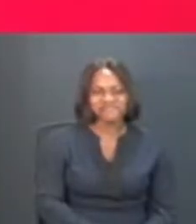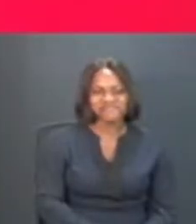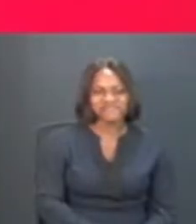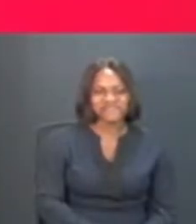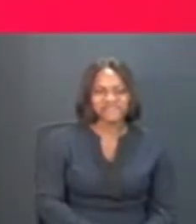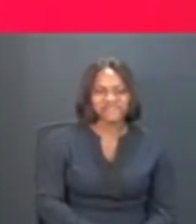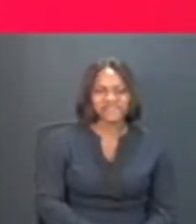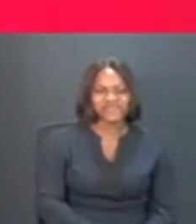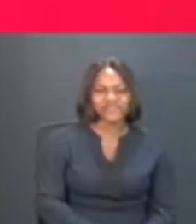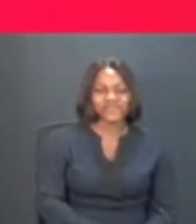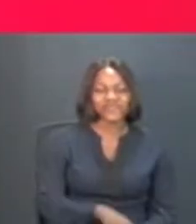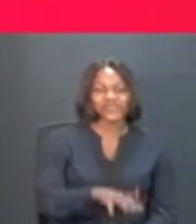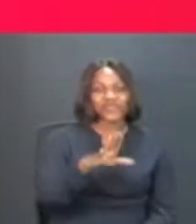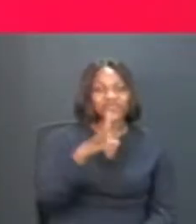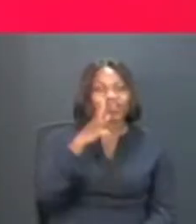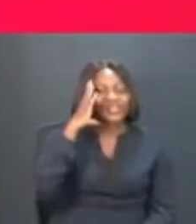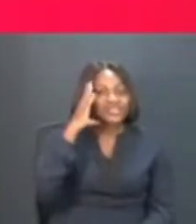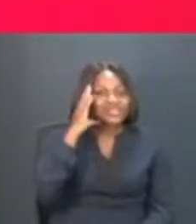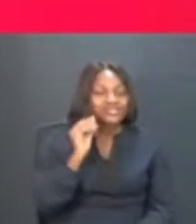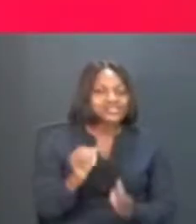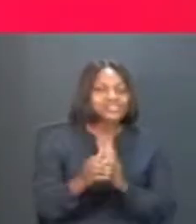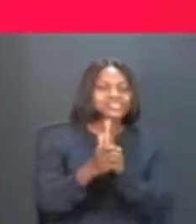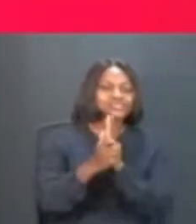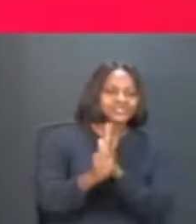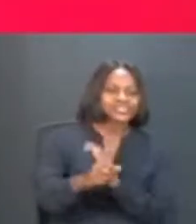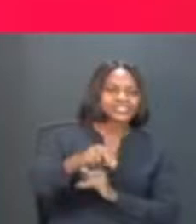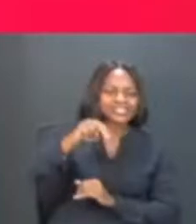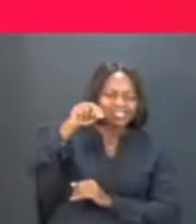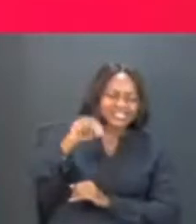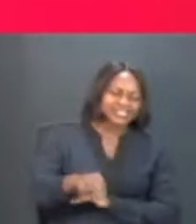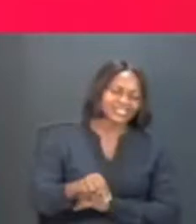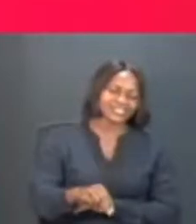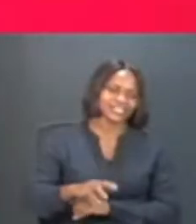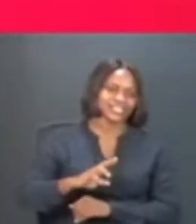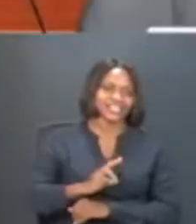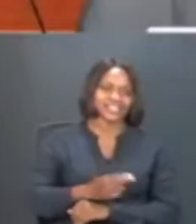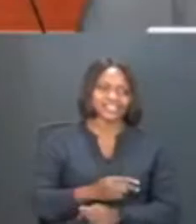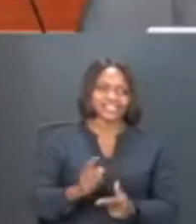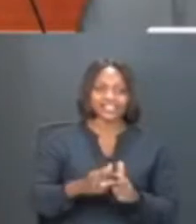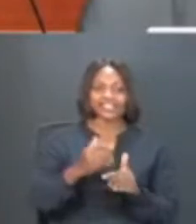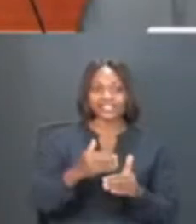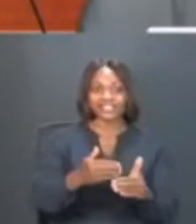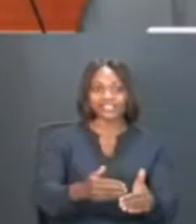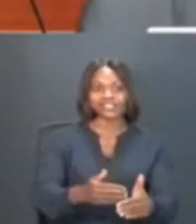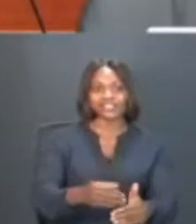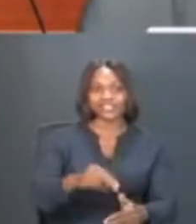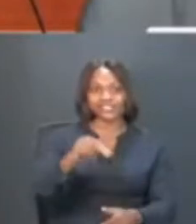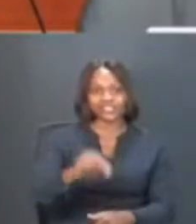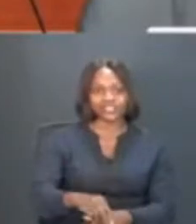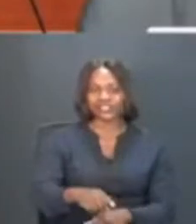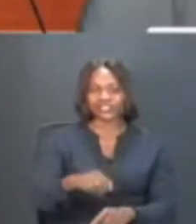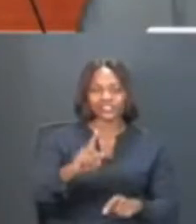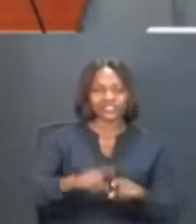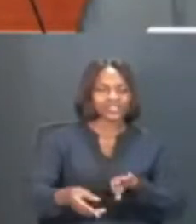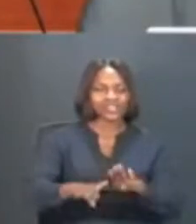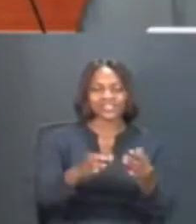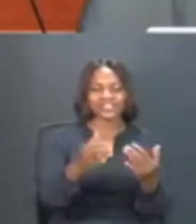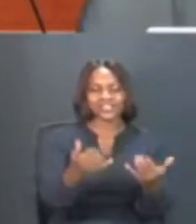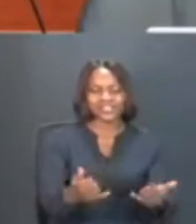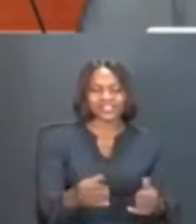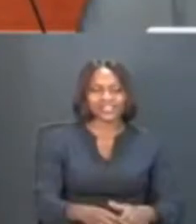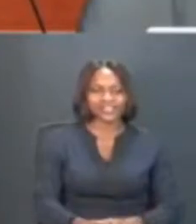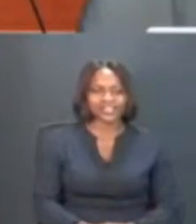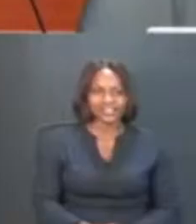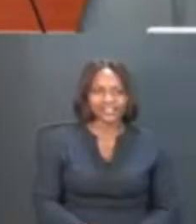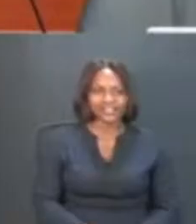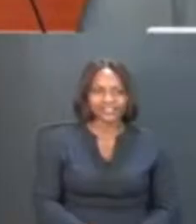Because your expertise is needed by us and next generations. You are not going now by the grace of God. Mr.